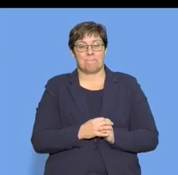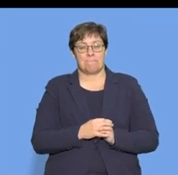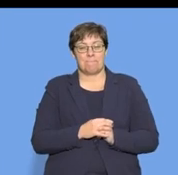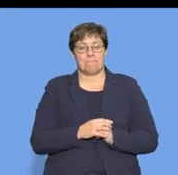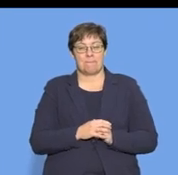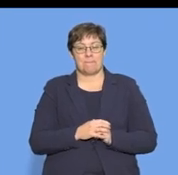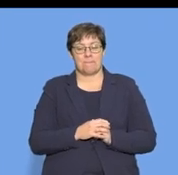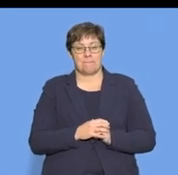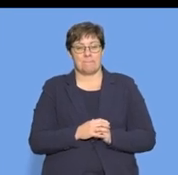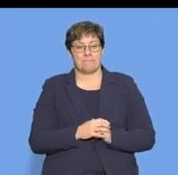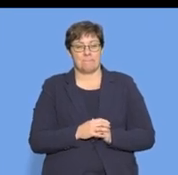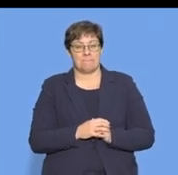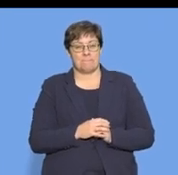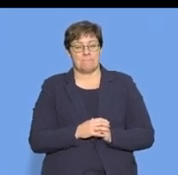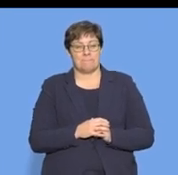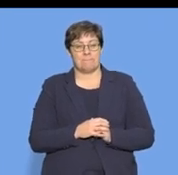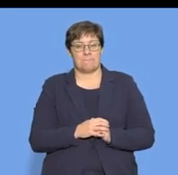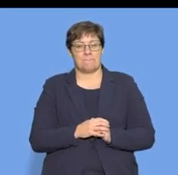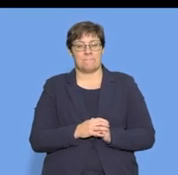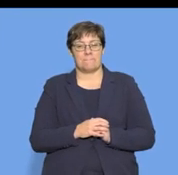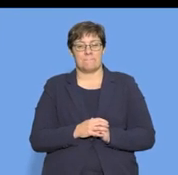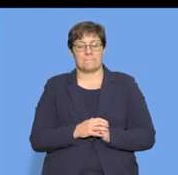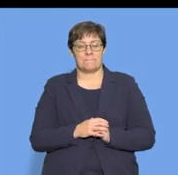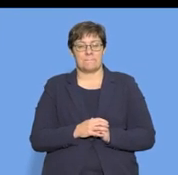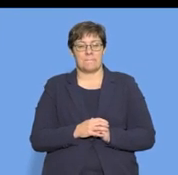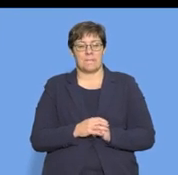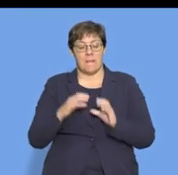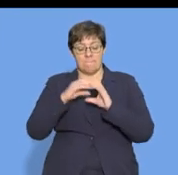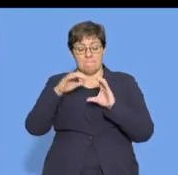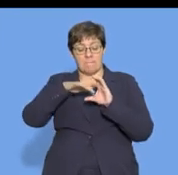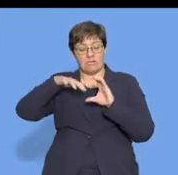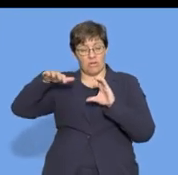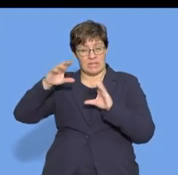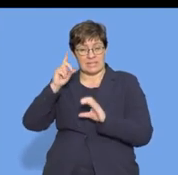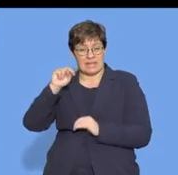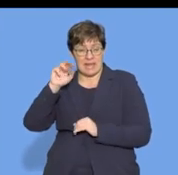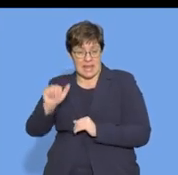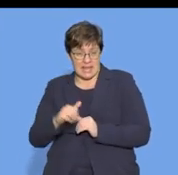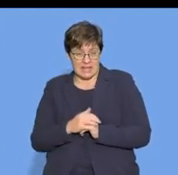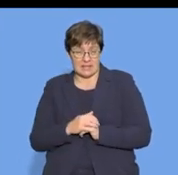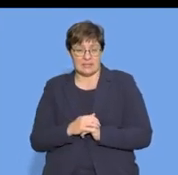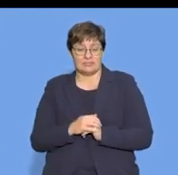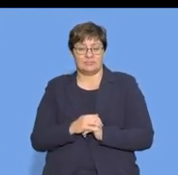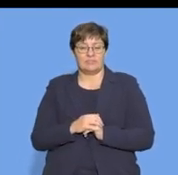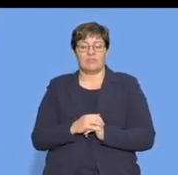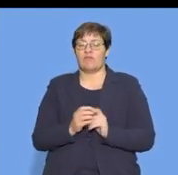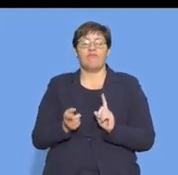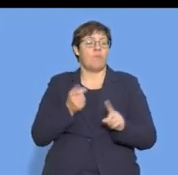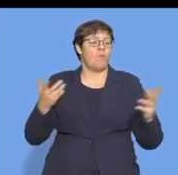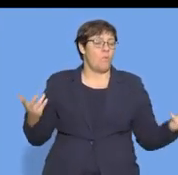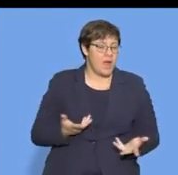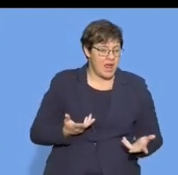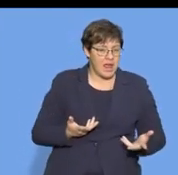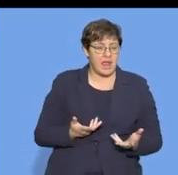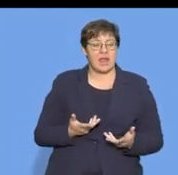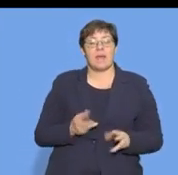Okay. So that is what it is known as. Right, so mitochondrial DNA or mtDNA,